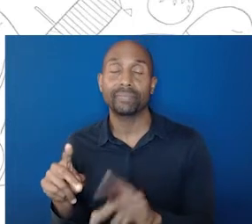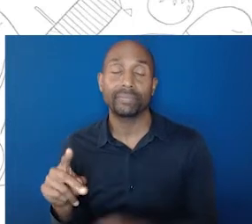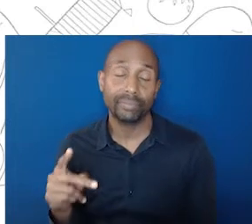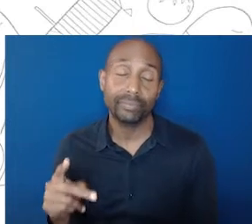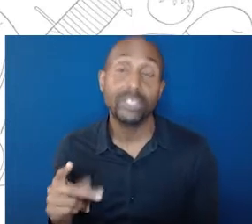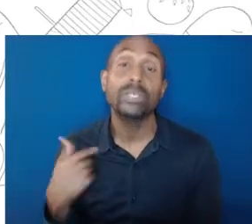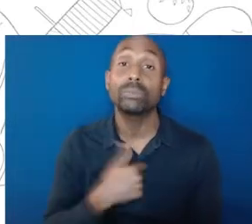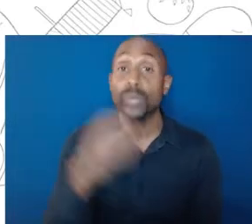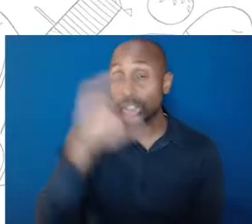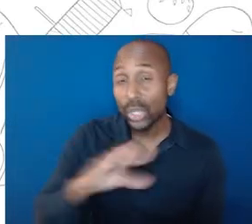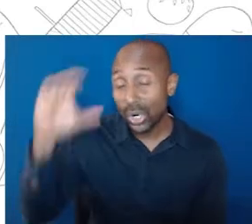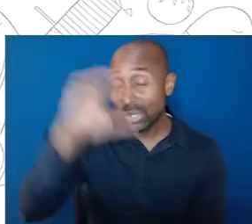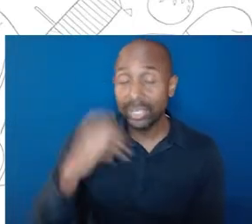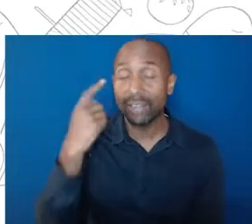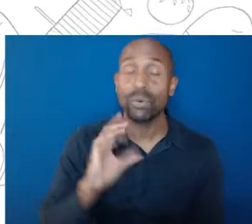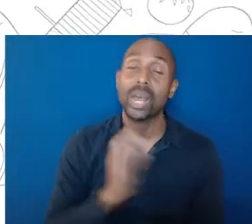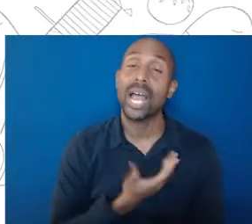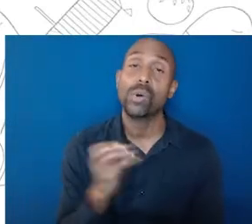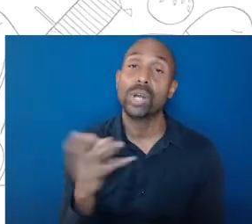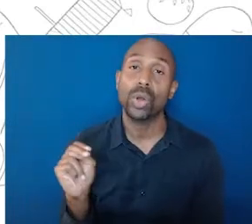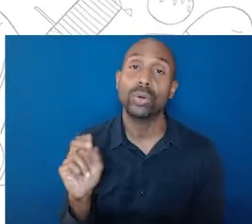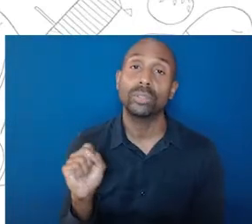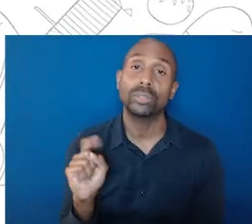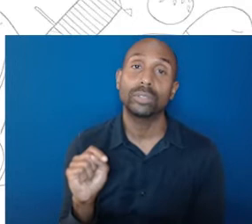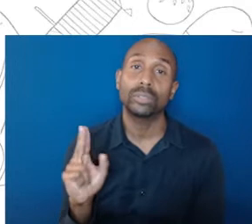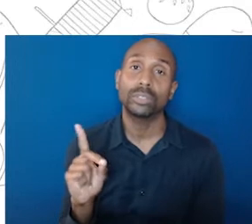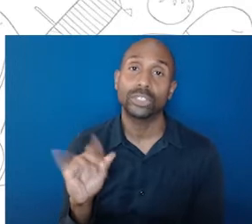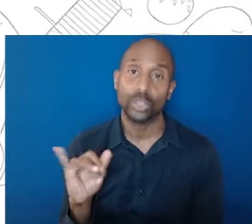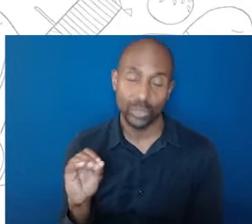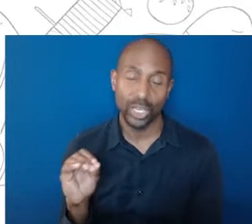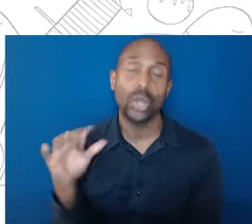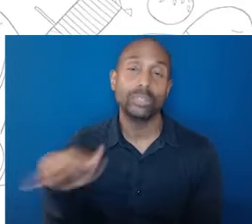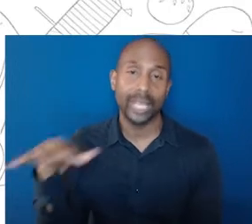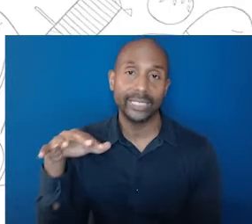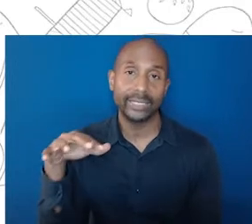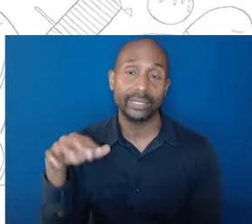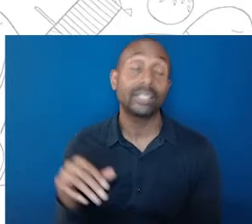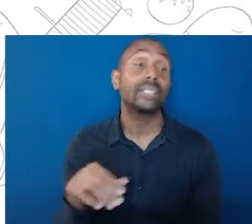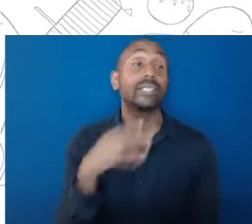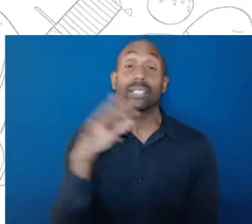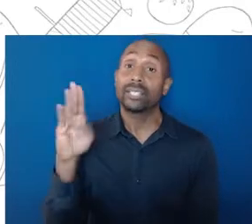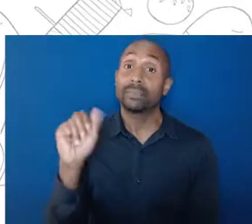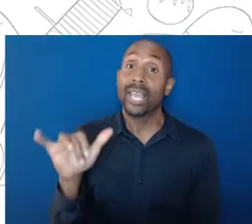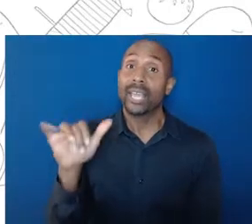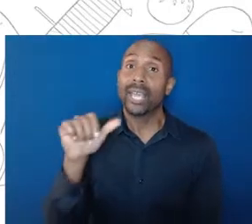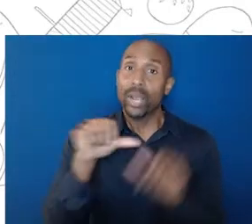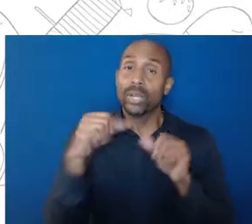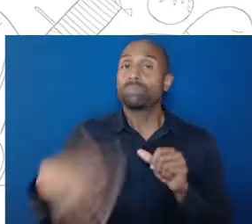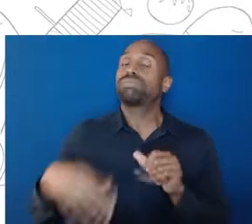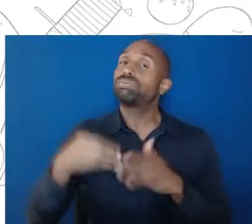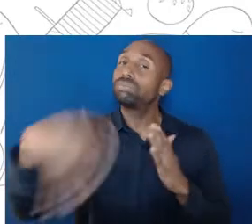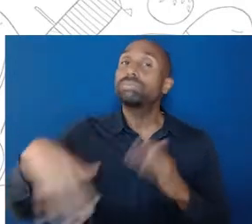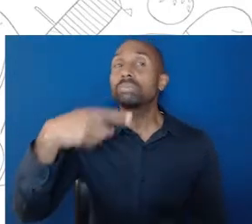we have been on the search for our own studio space. Okay. And the Bay Area is super